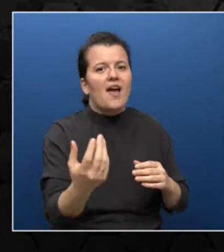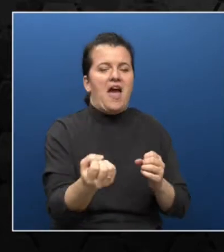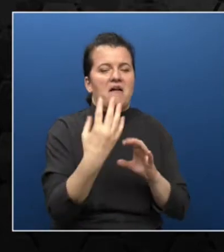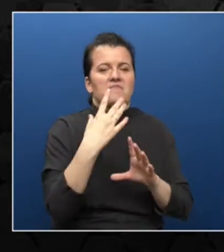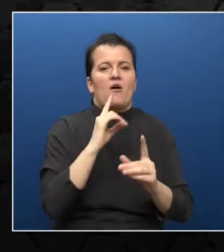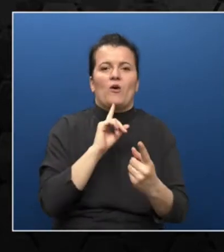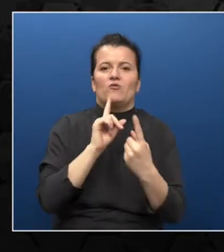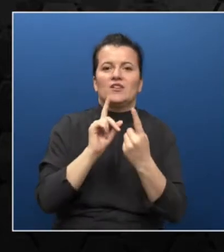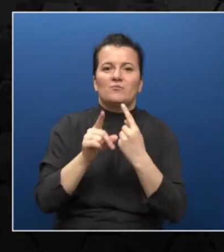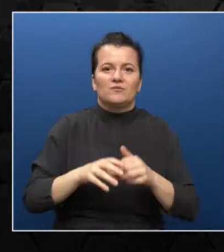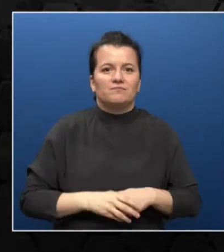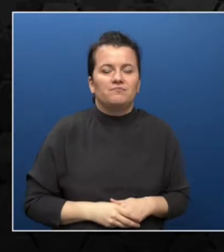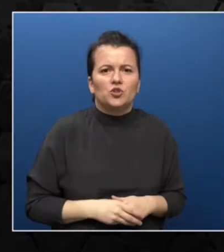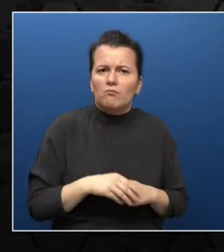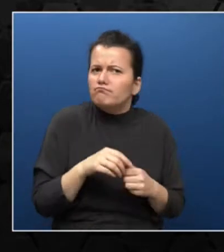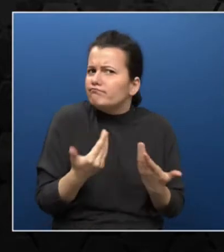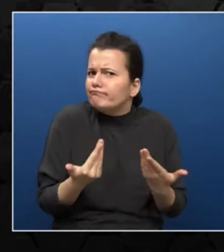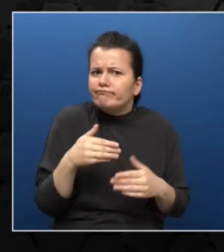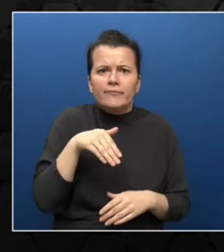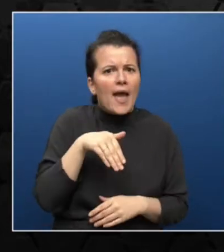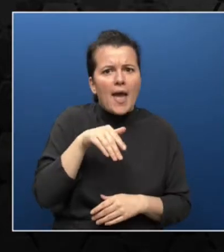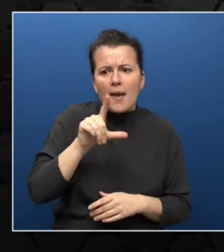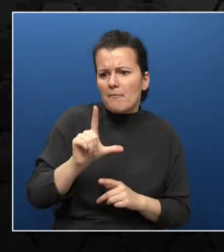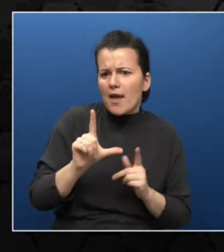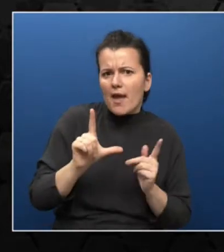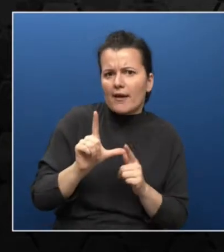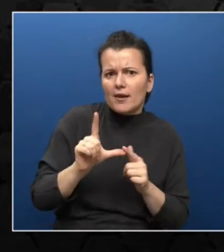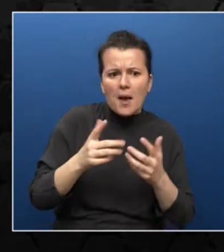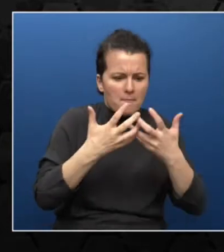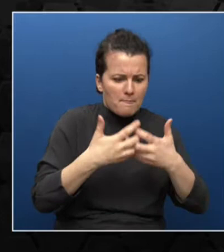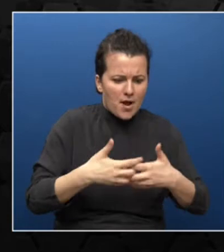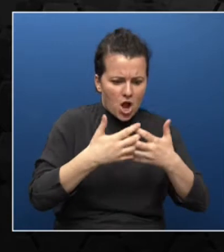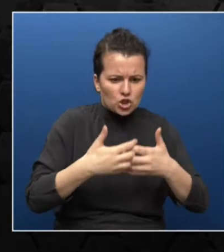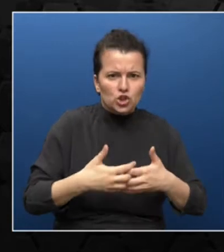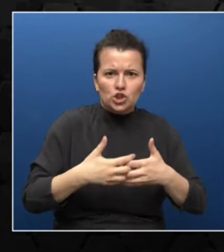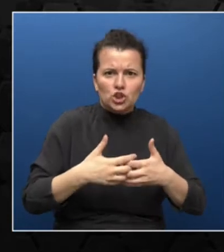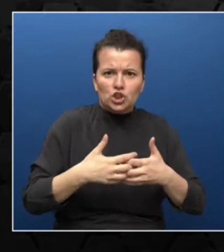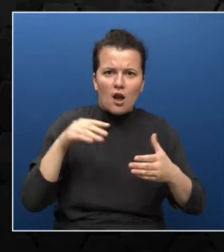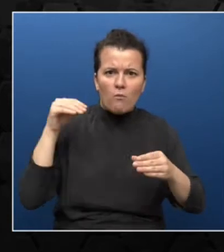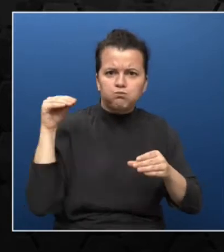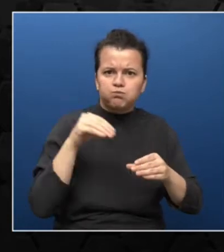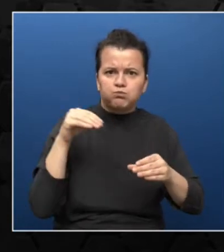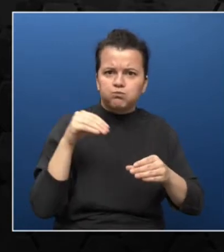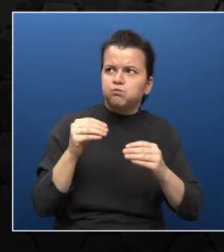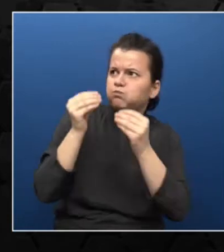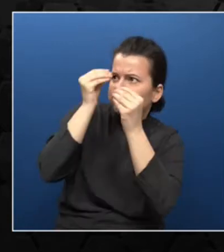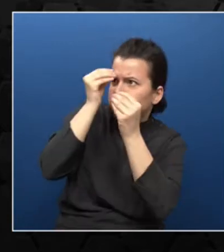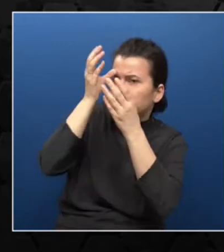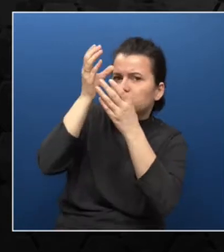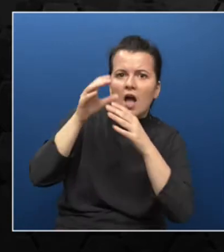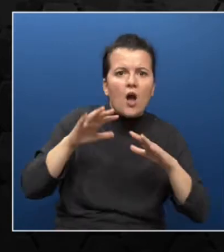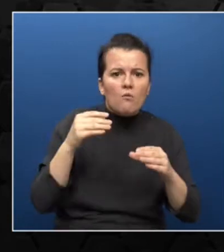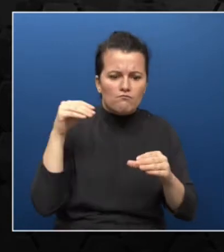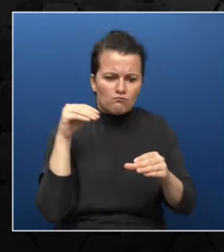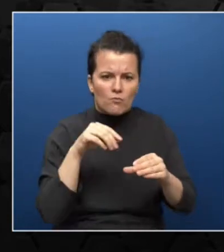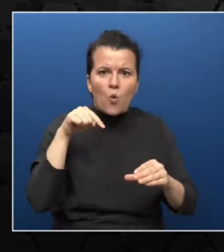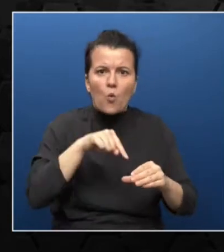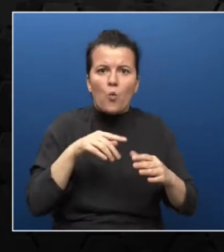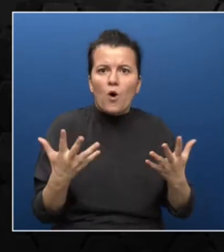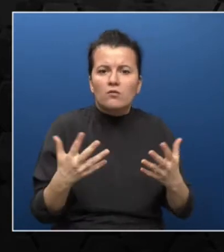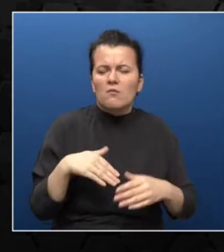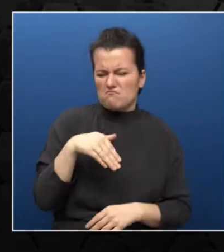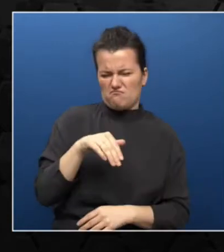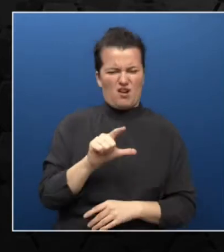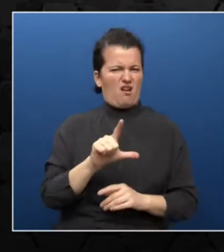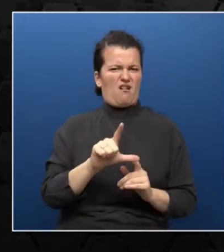is machine learning? So there's often this concept, like you might have heard around, like, the buzzwords like machine learning,